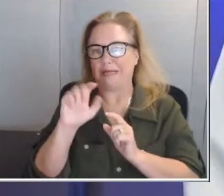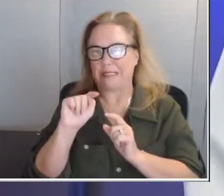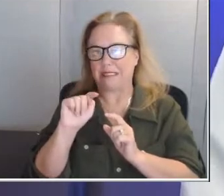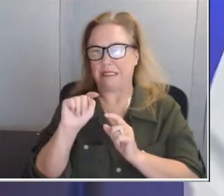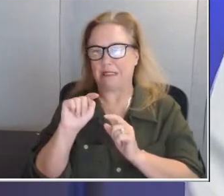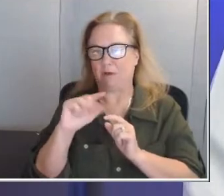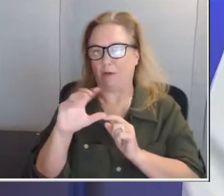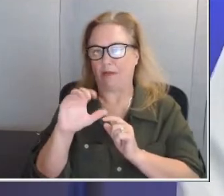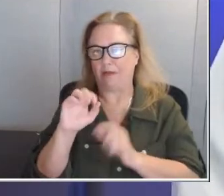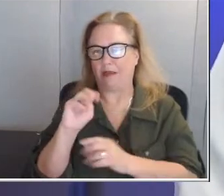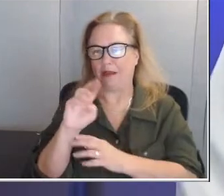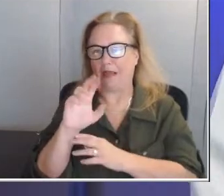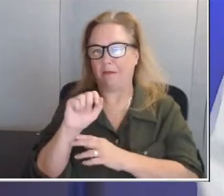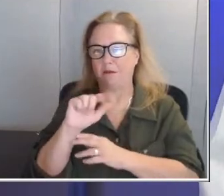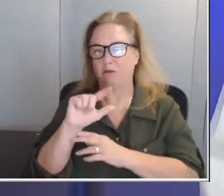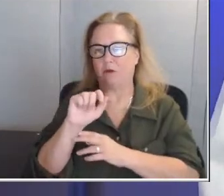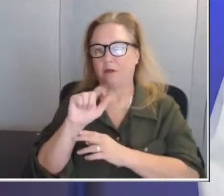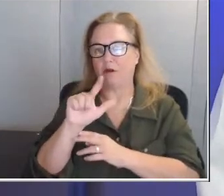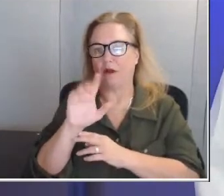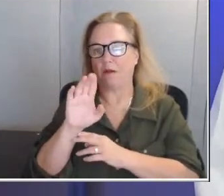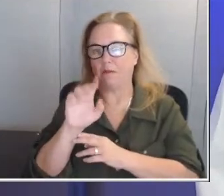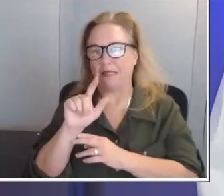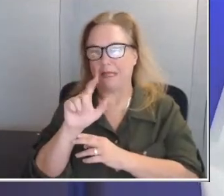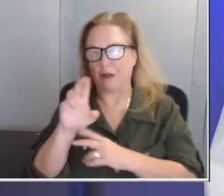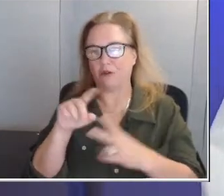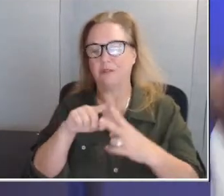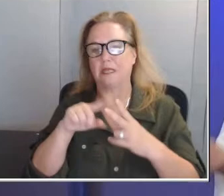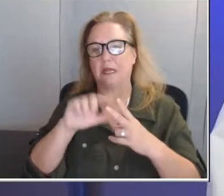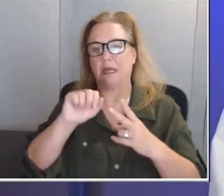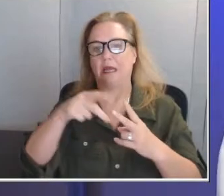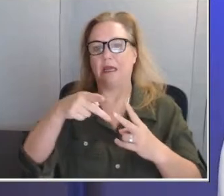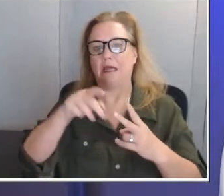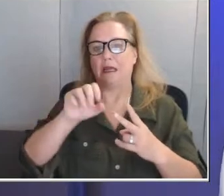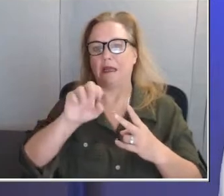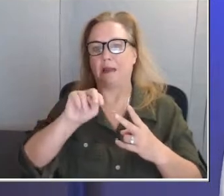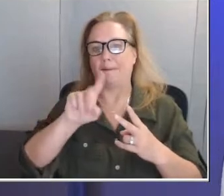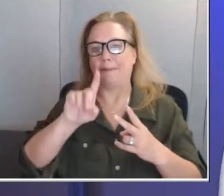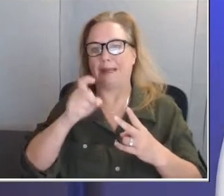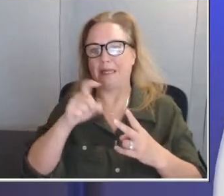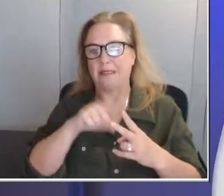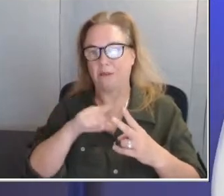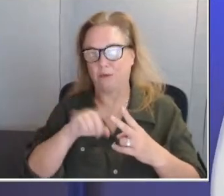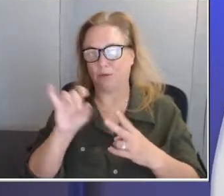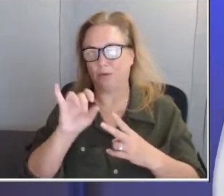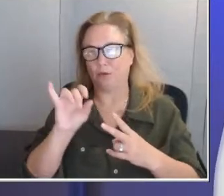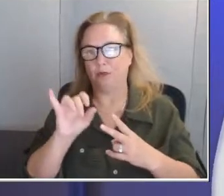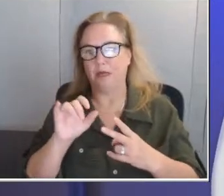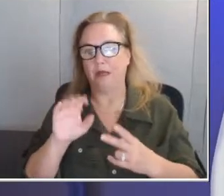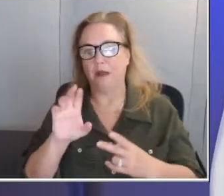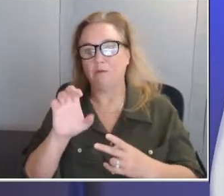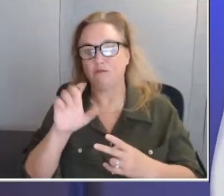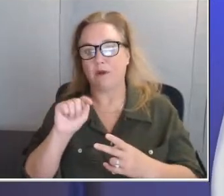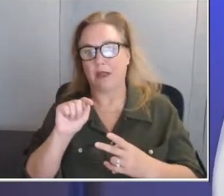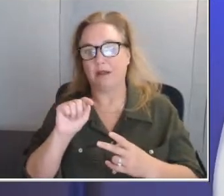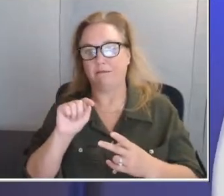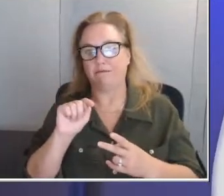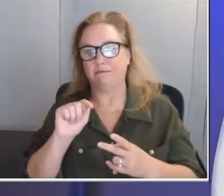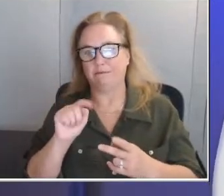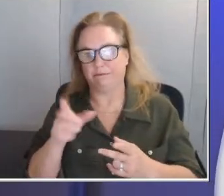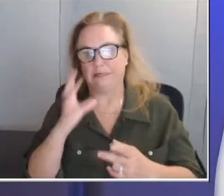the gallbladder. We do that for appendix, and many other surgeries are done laparoscopically. And just like Brett's experience, it helps patients usually recover a little